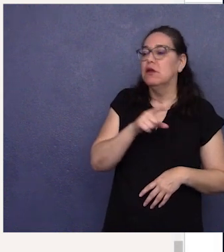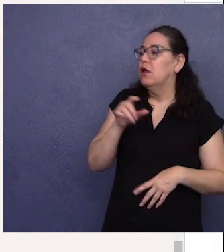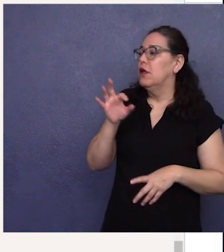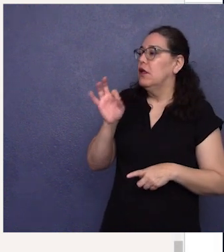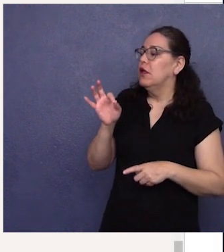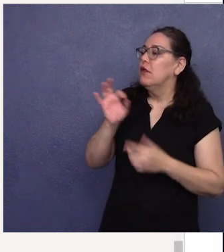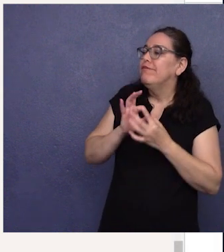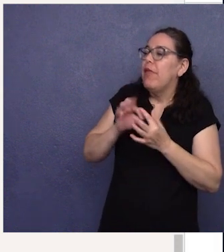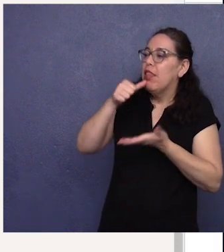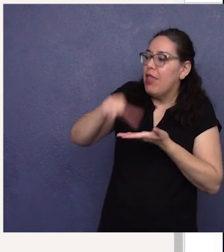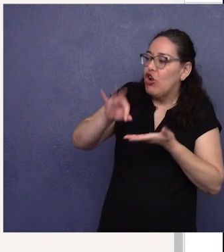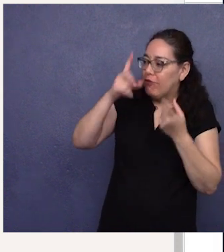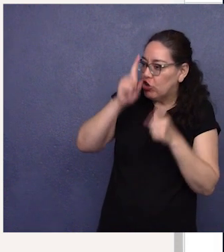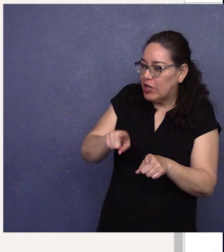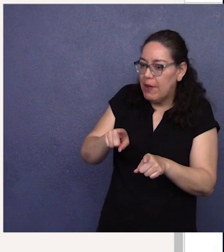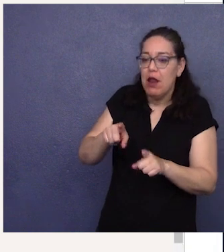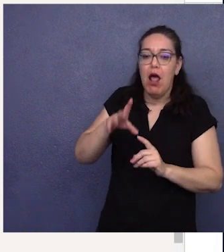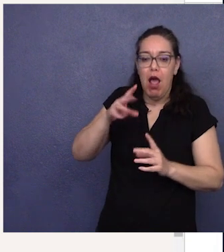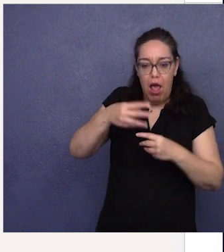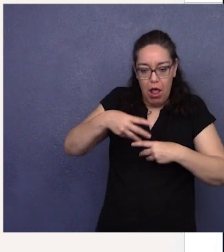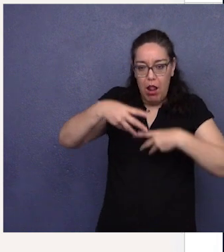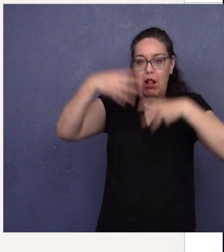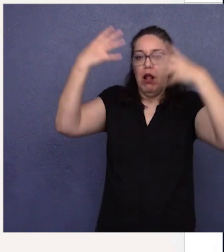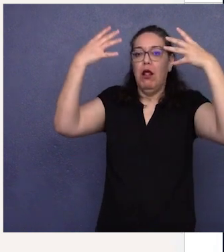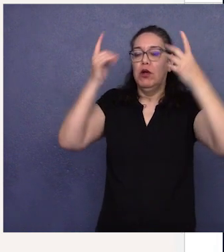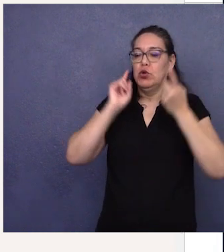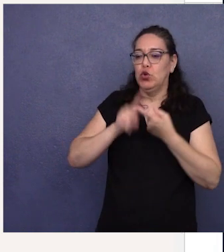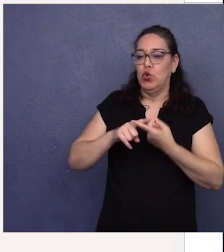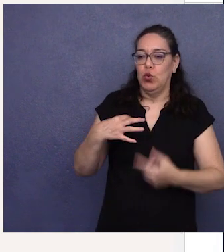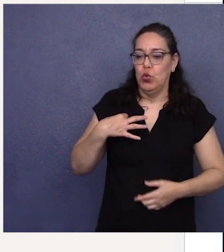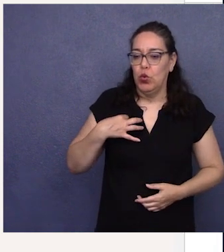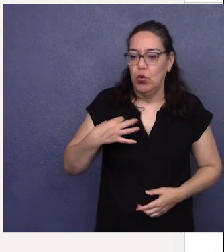So all the way up to eligibility.